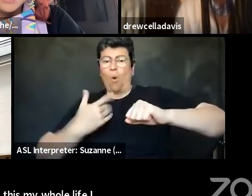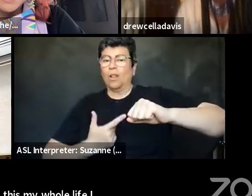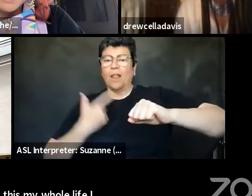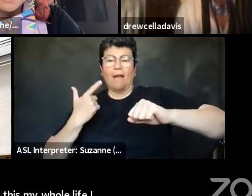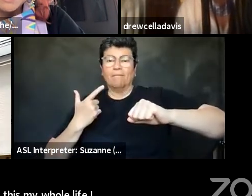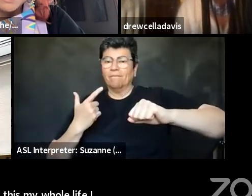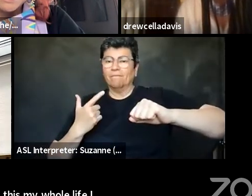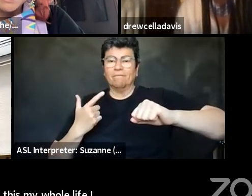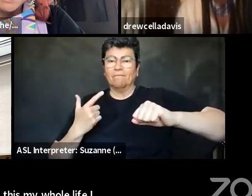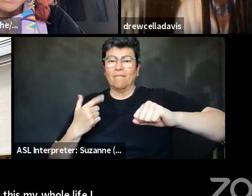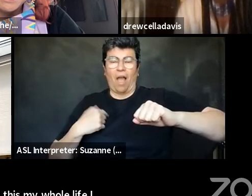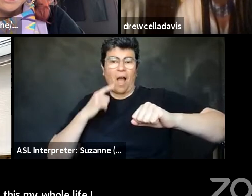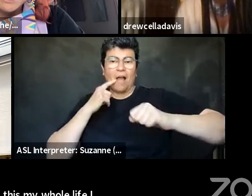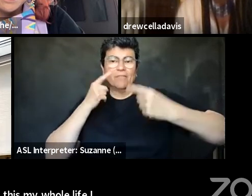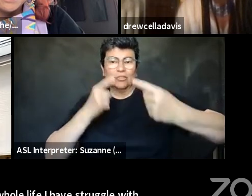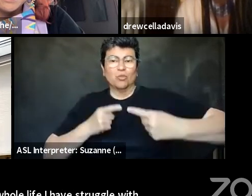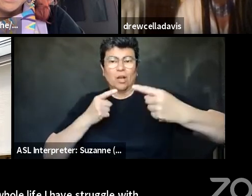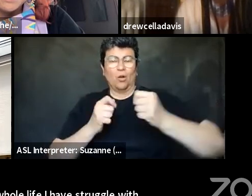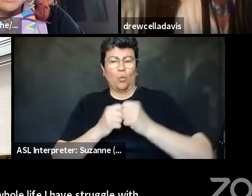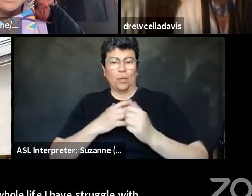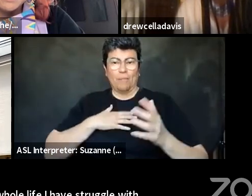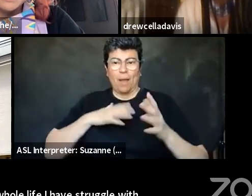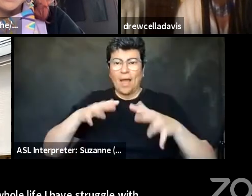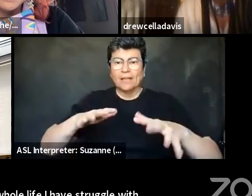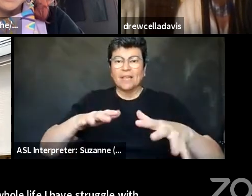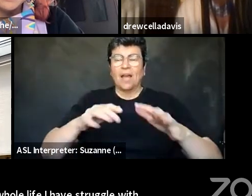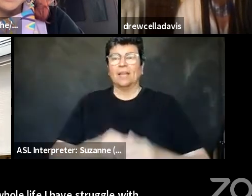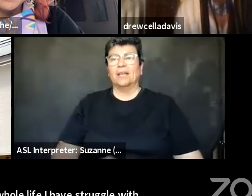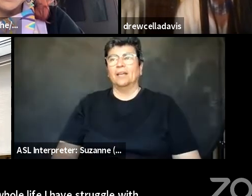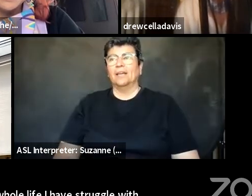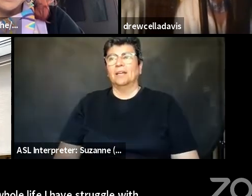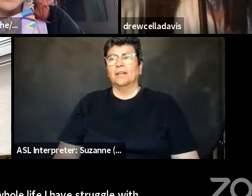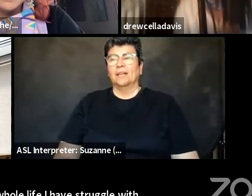have struggled with anxiety, and